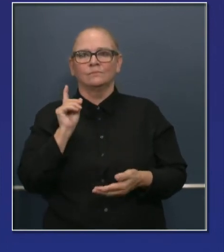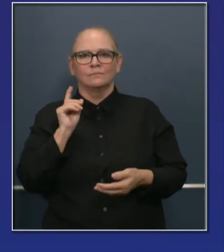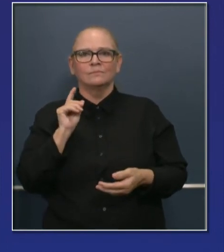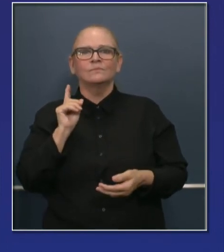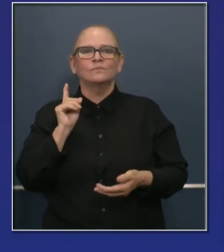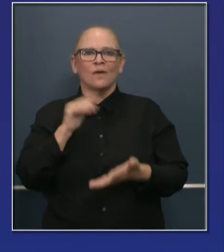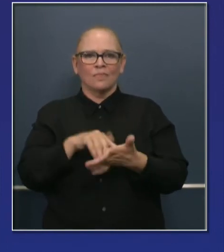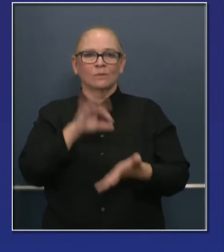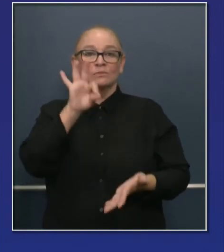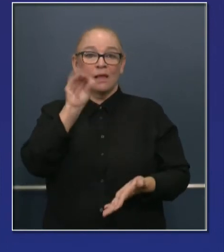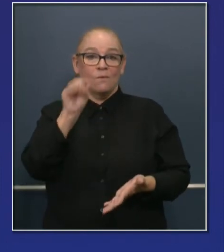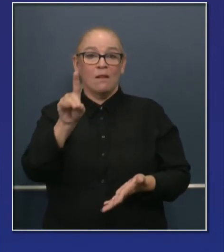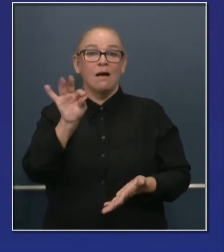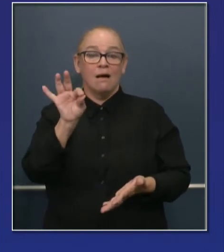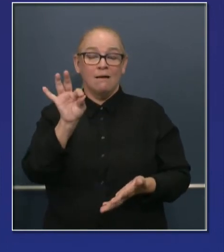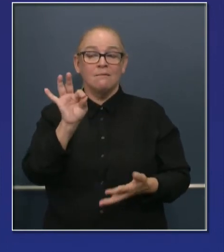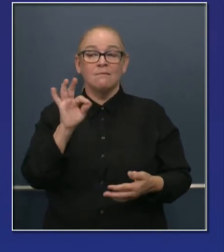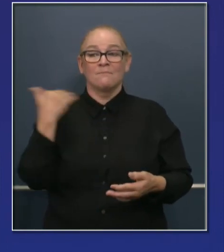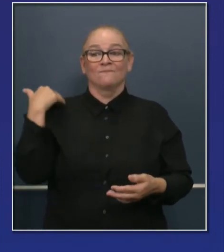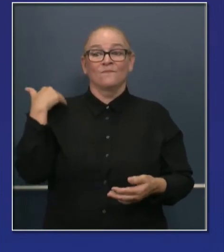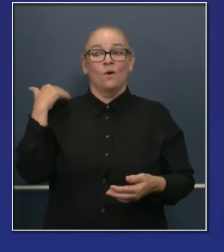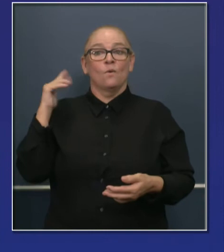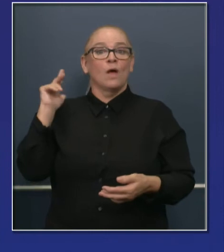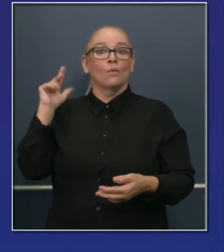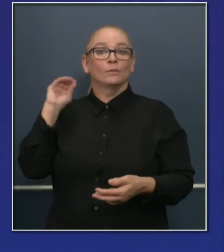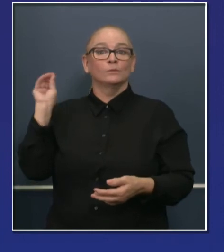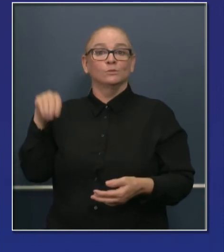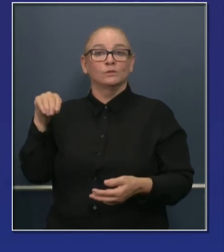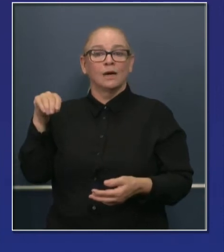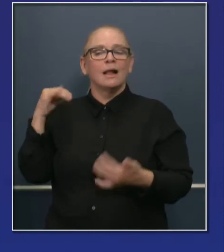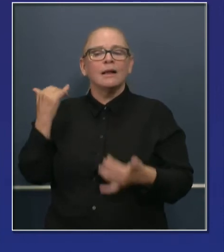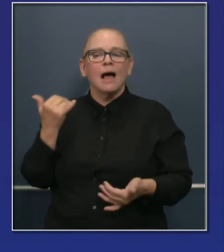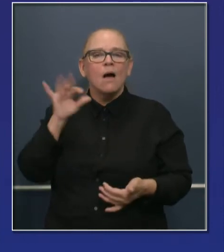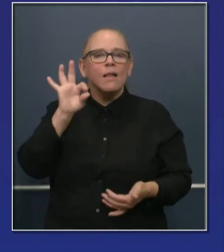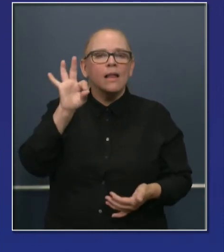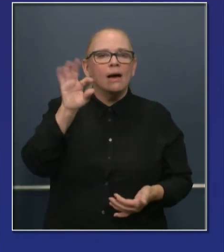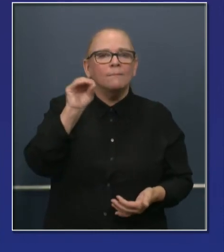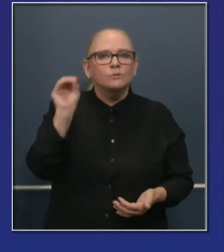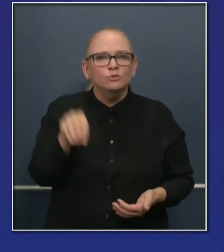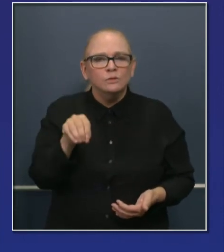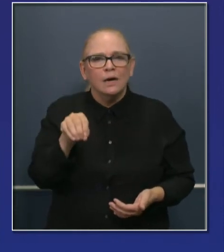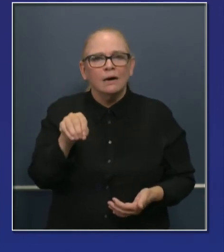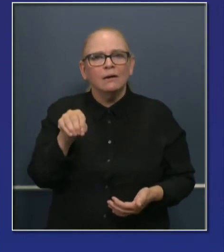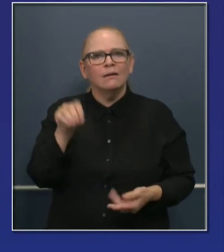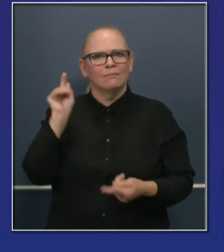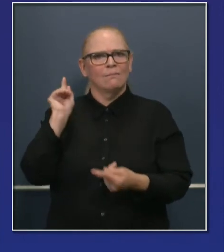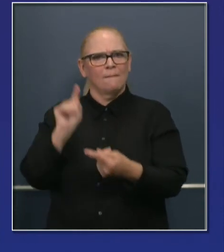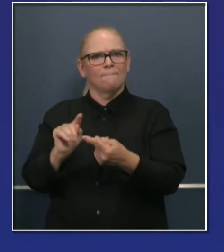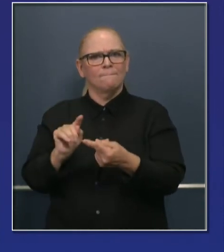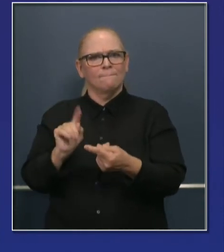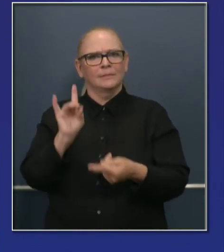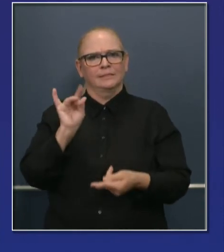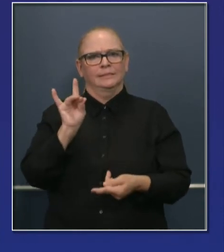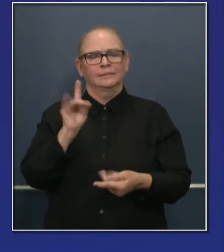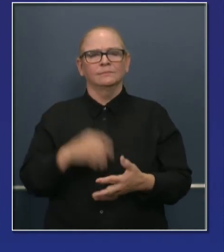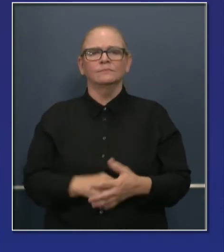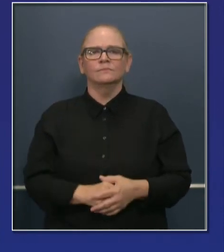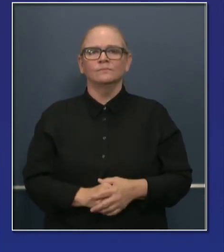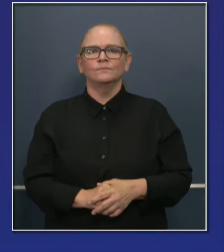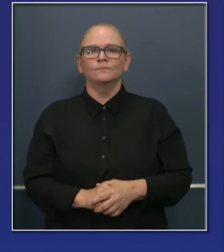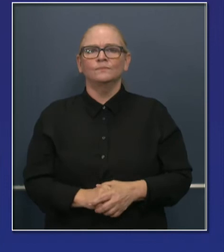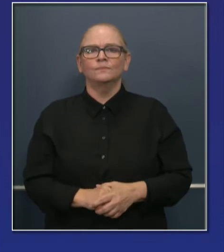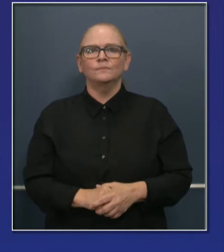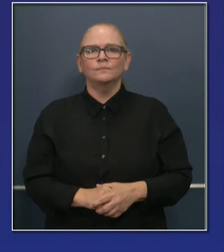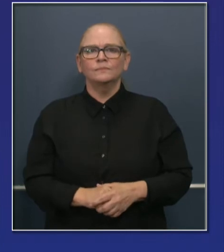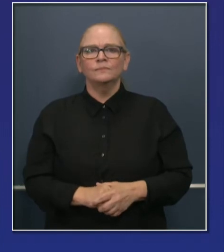from 23% to 9%. Hospitalizations about 9%, but did not decline,